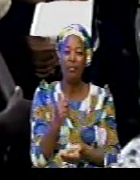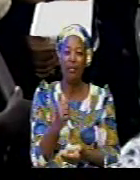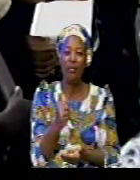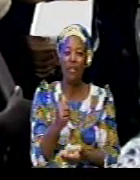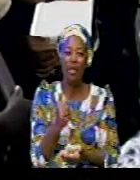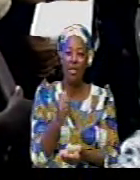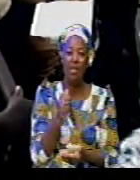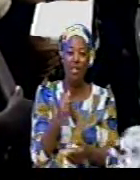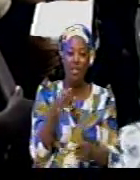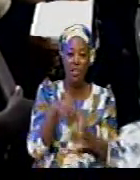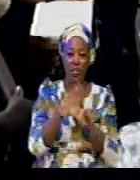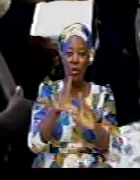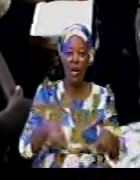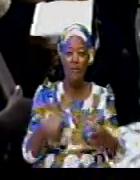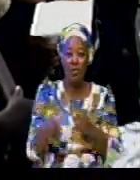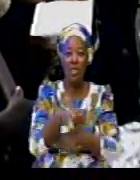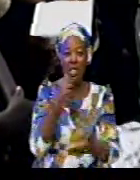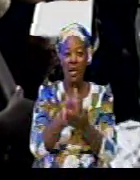Amen.